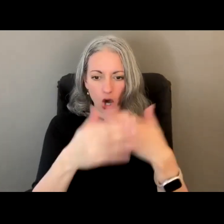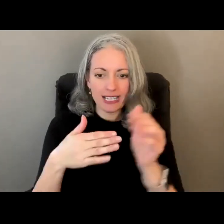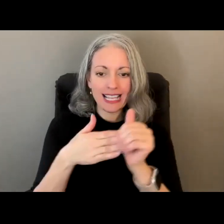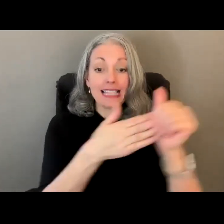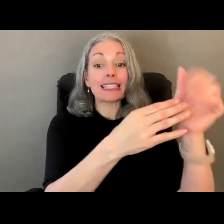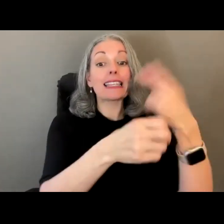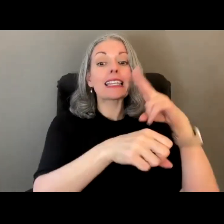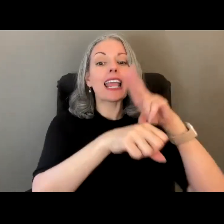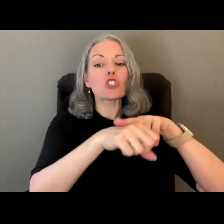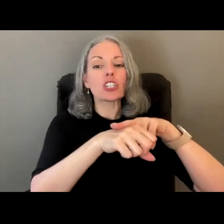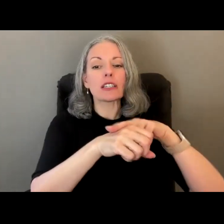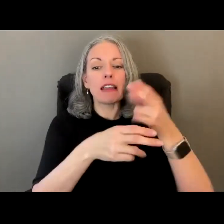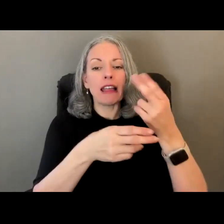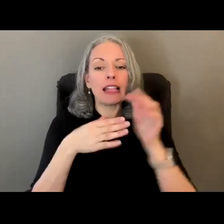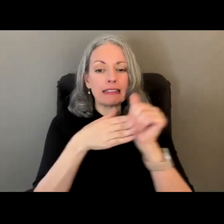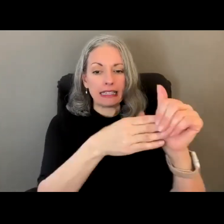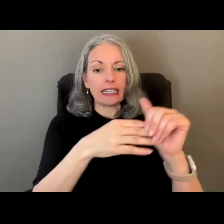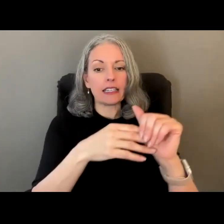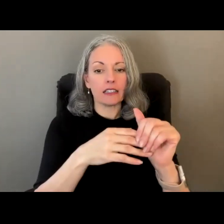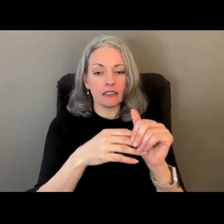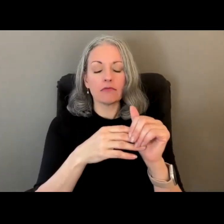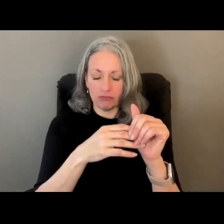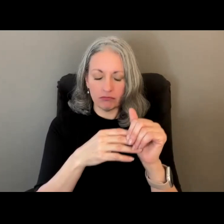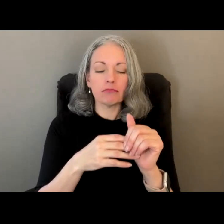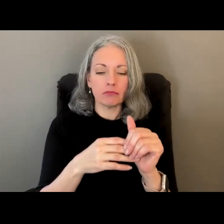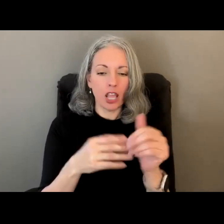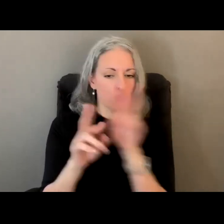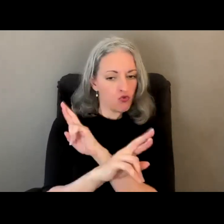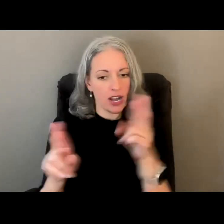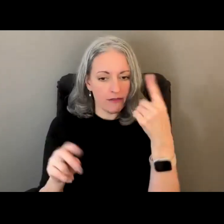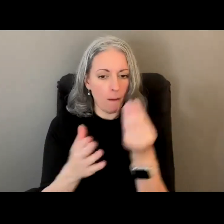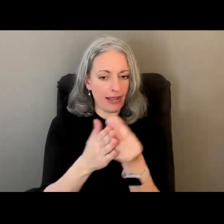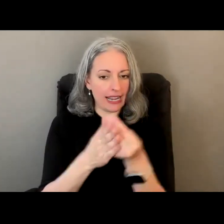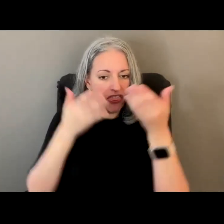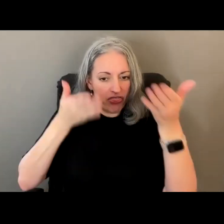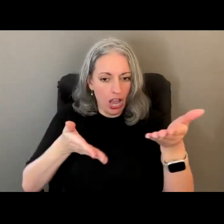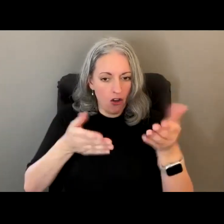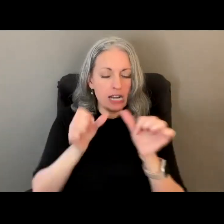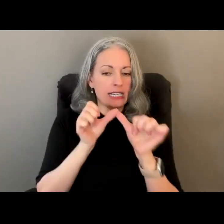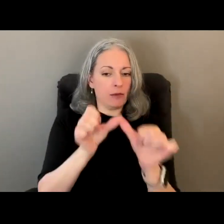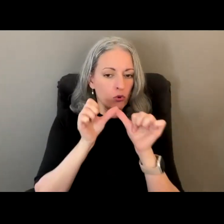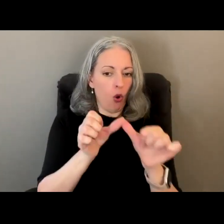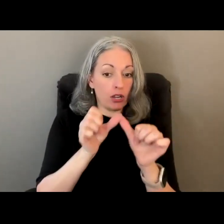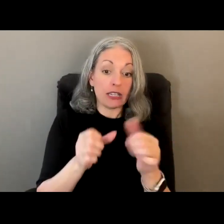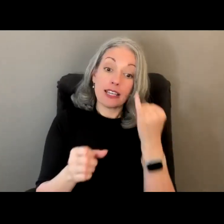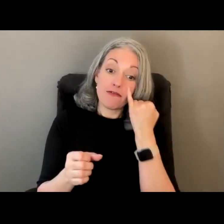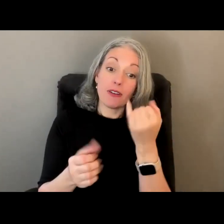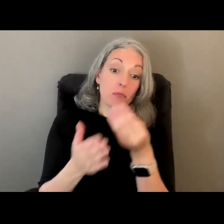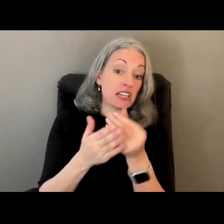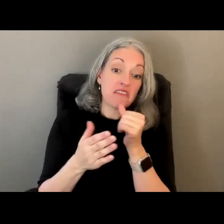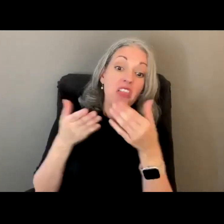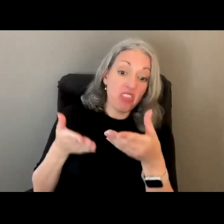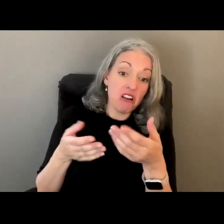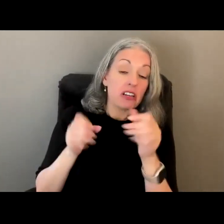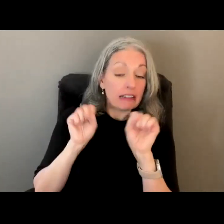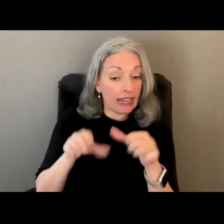together and prioritize and focus and are ready when the money's there. And you know what? We can keep going when the money is not there through all the other